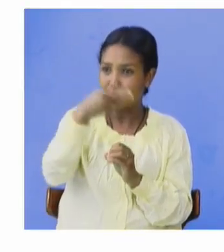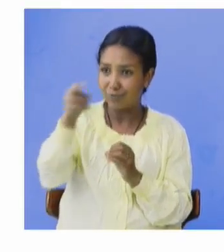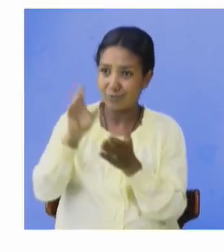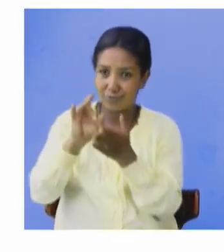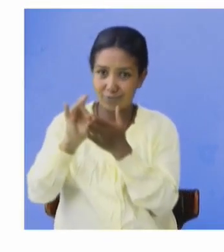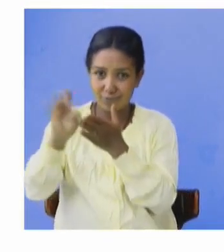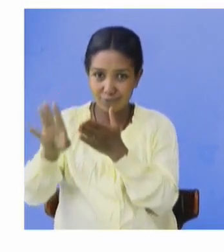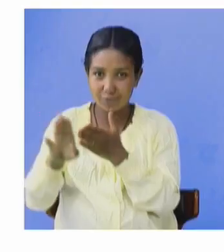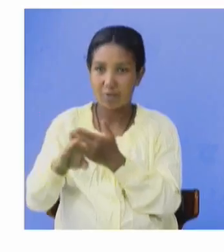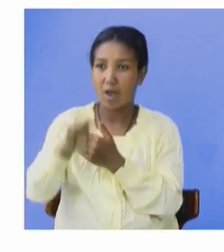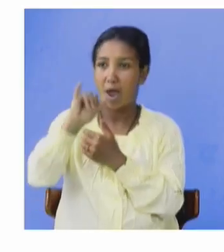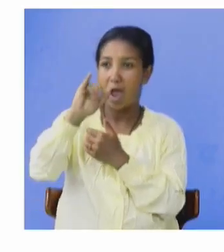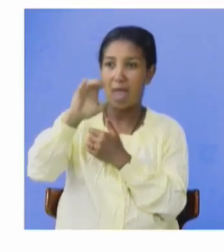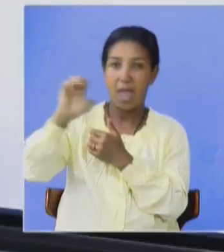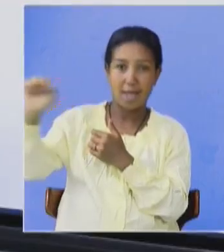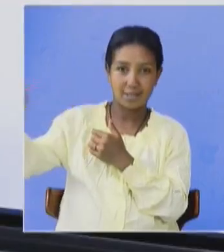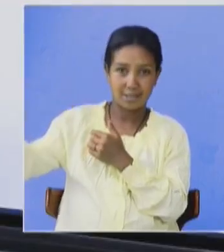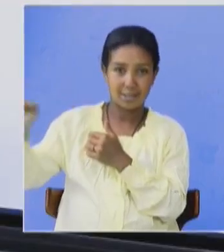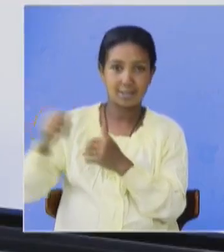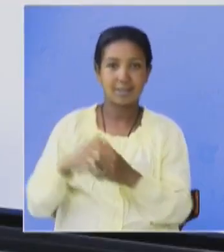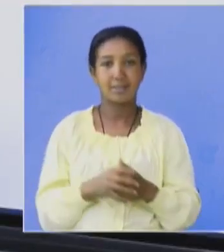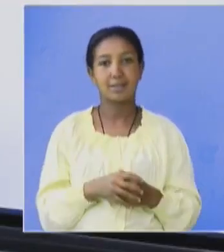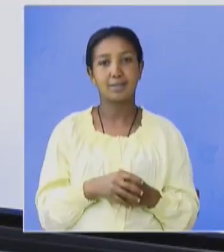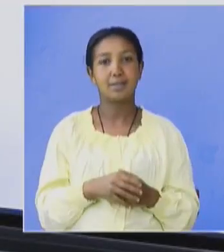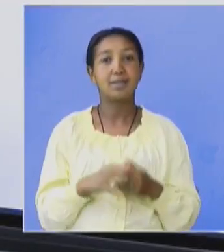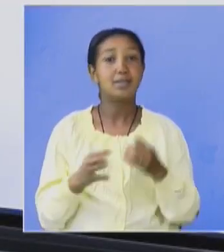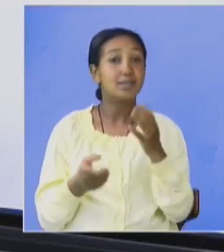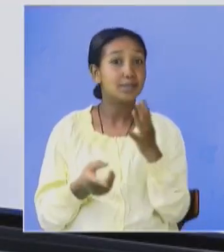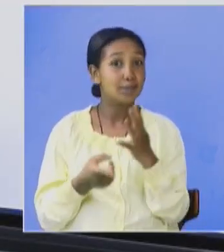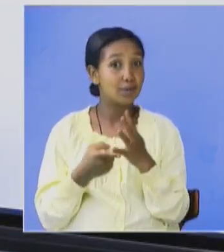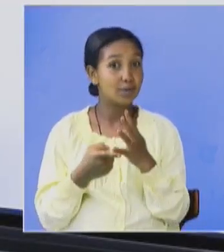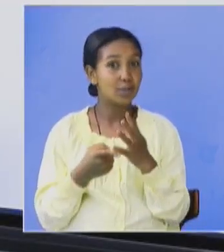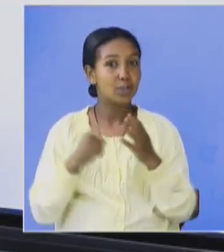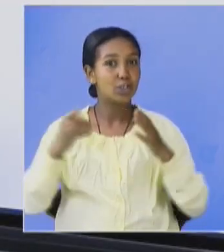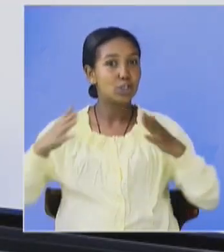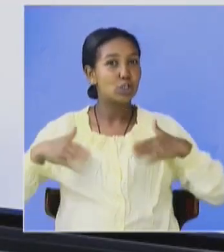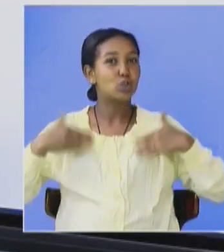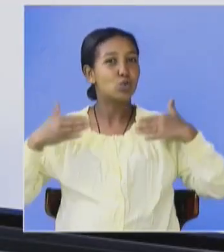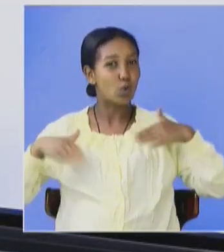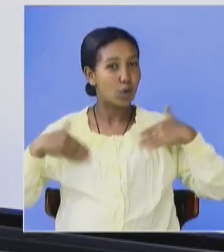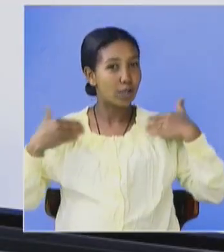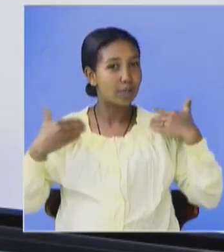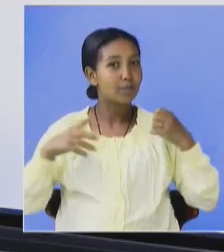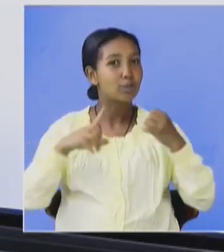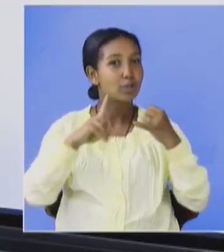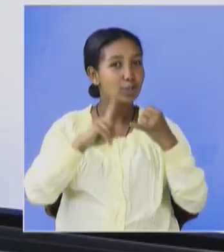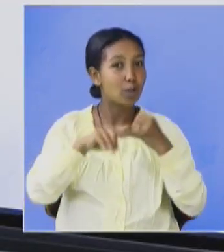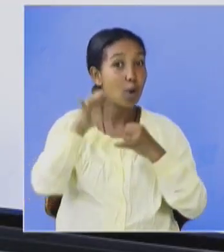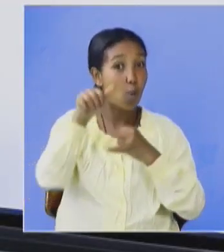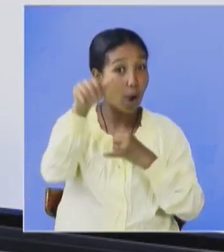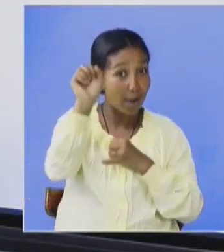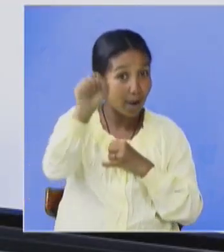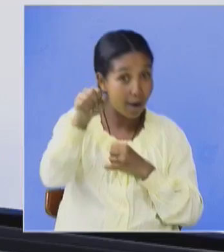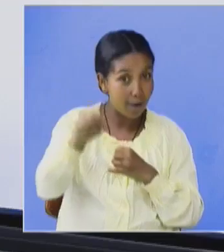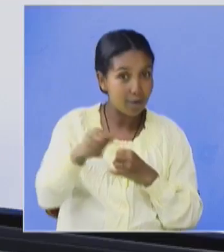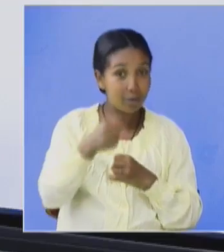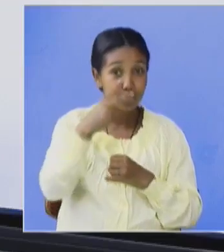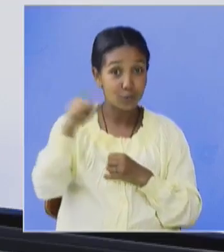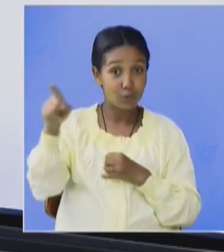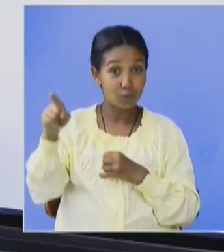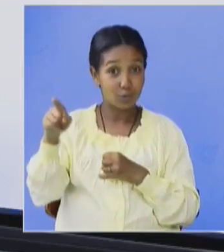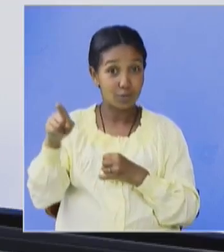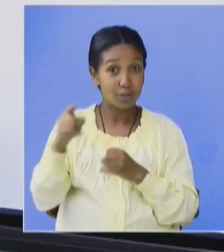Add ies and just cancel y. Here is enjoy, of course, ending with y. Look at the students